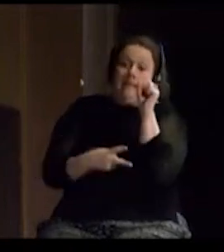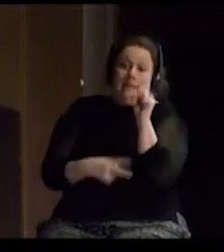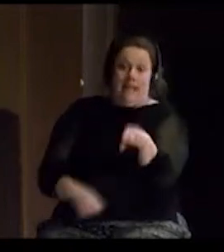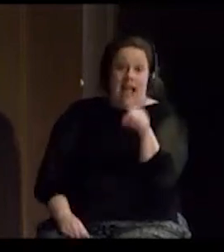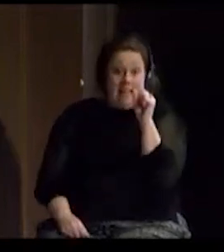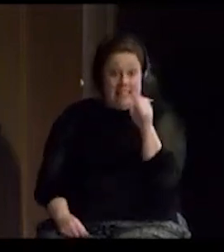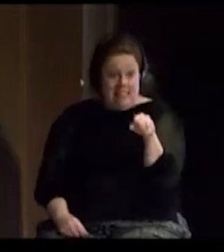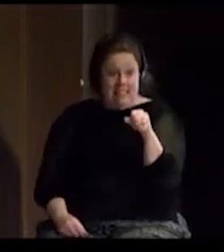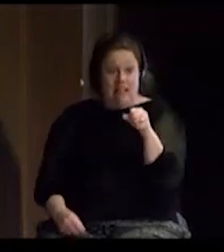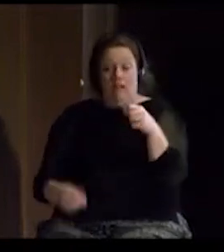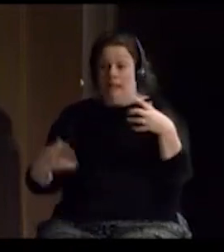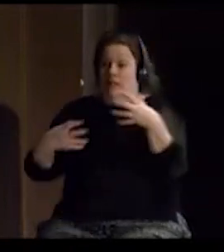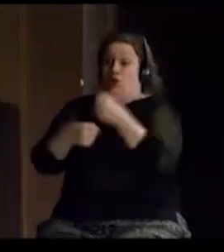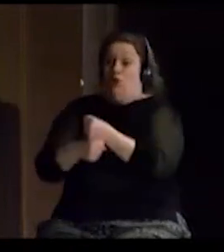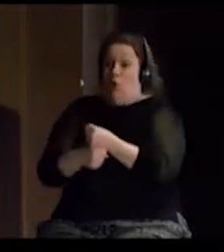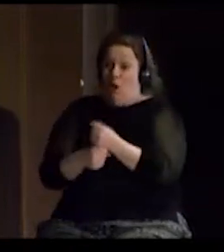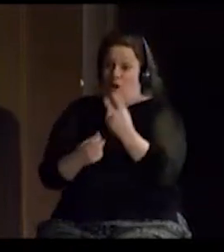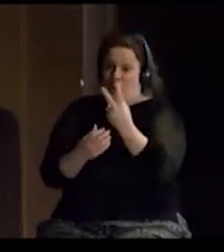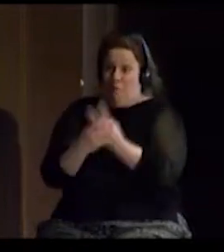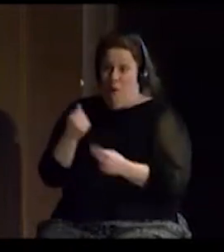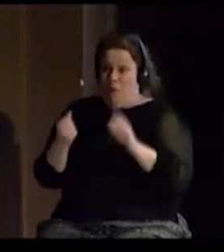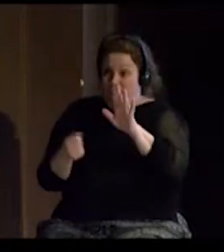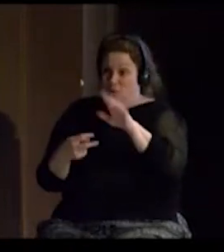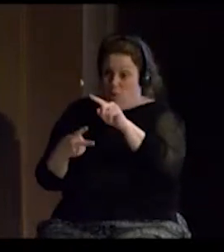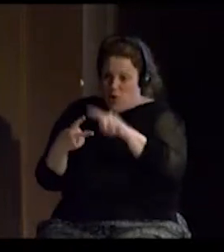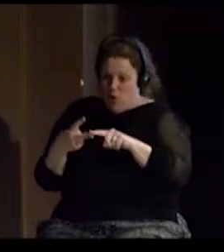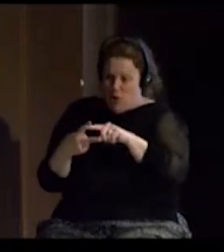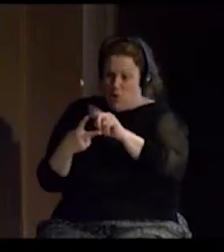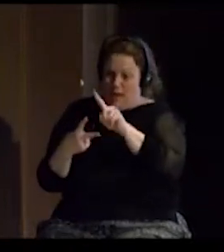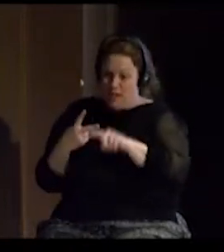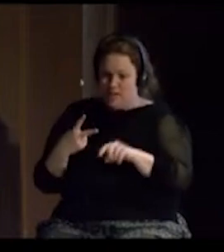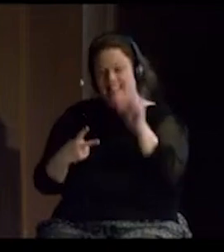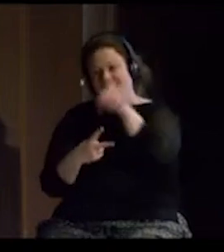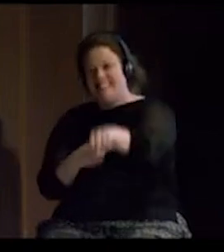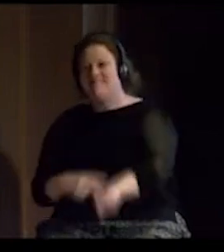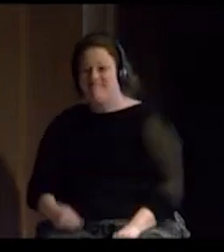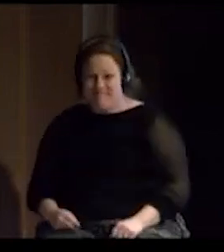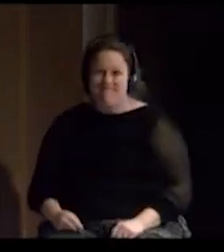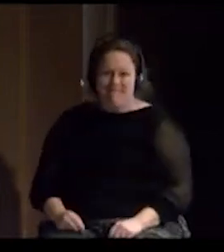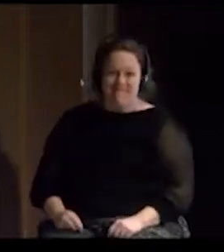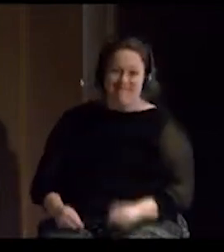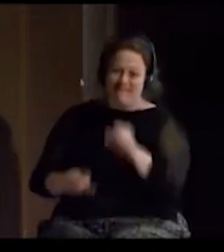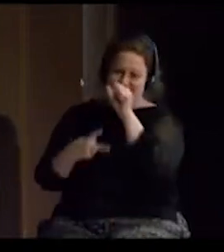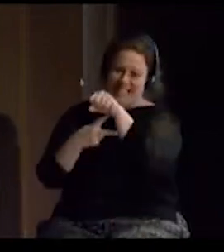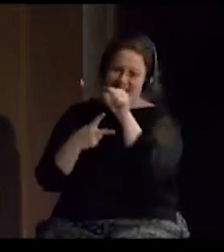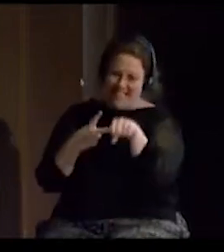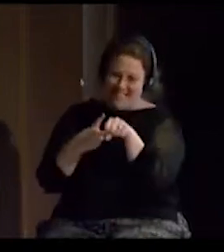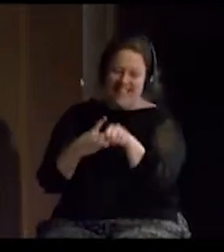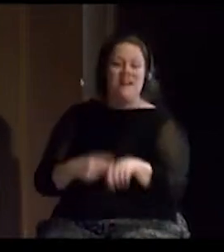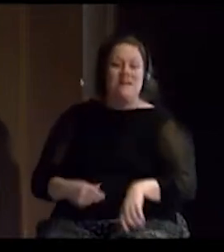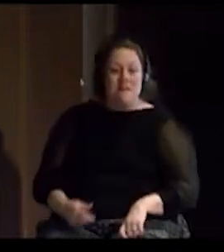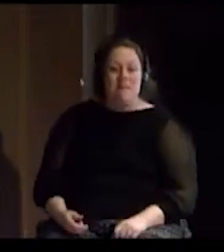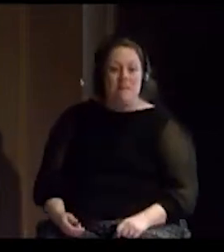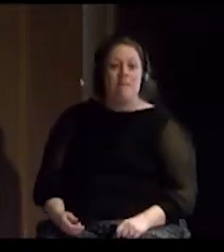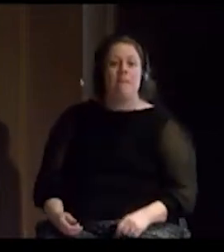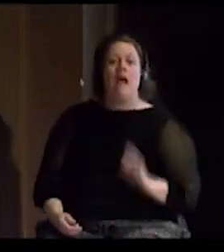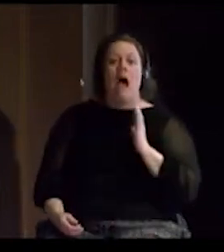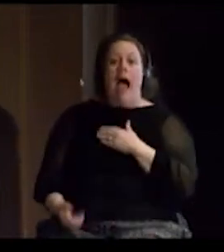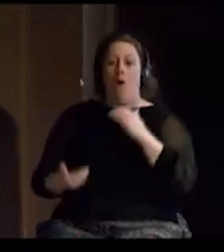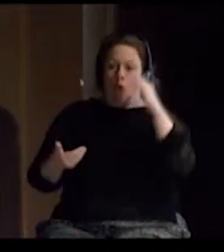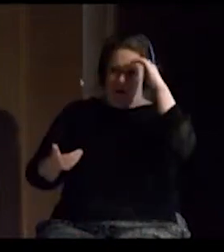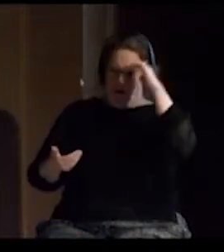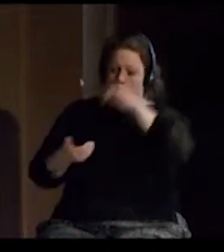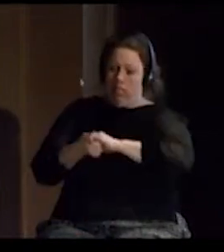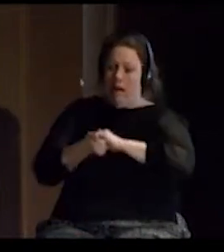in short, to both of your questions, yes. Yes and yes. Our collaborators